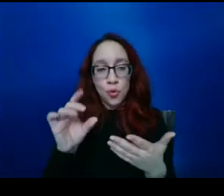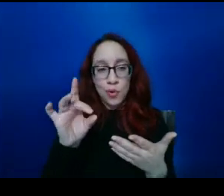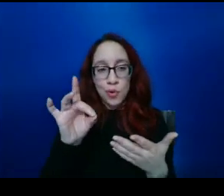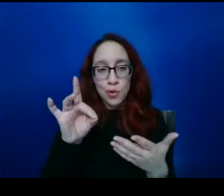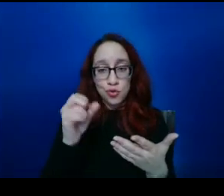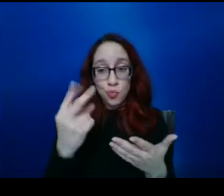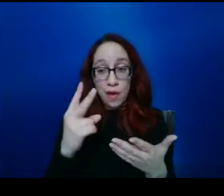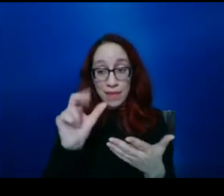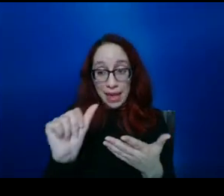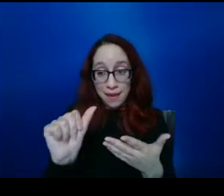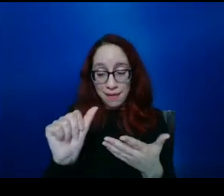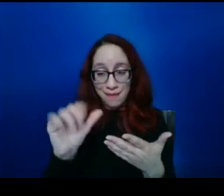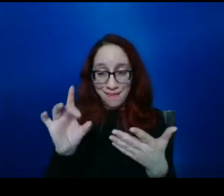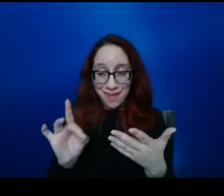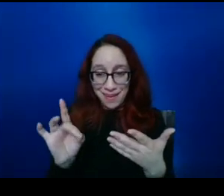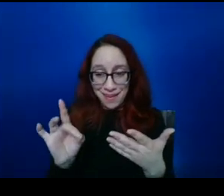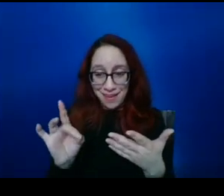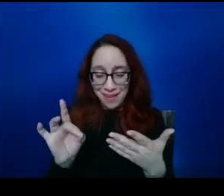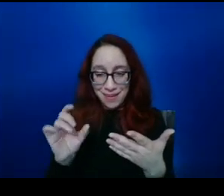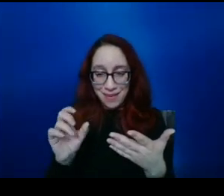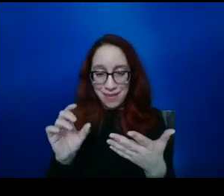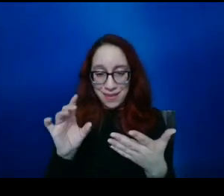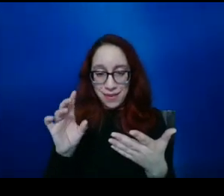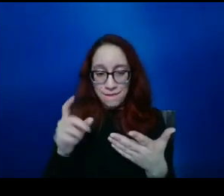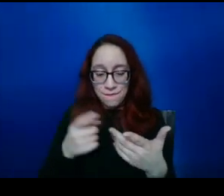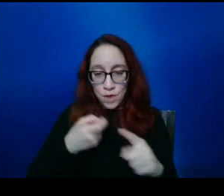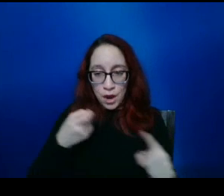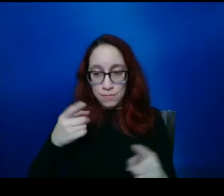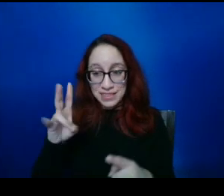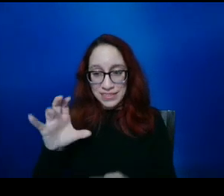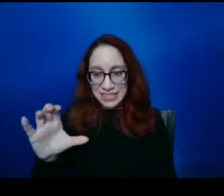be under 7C.